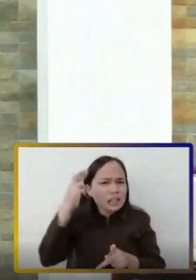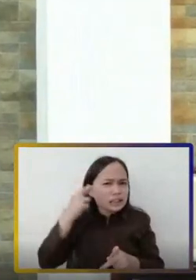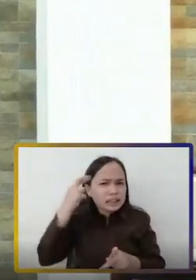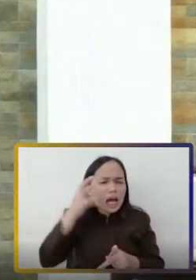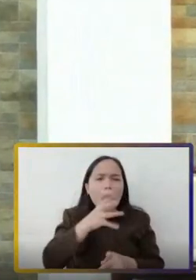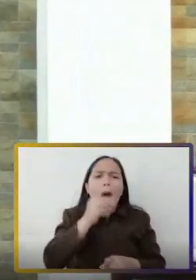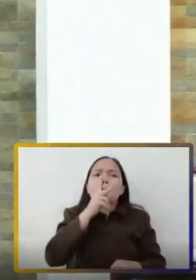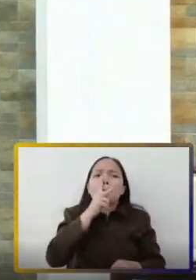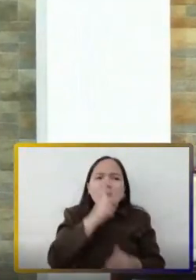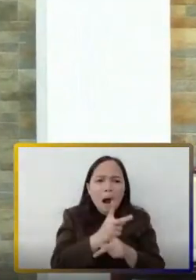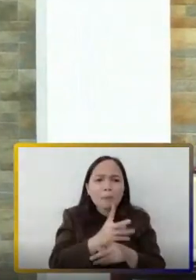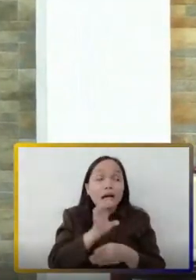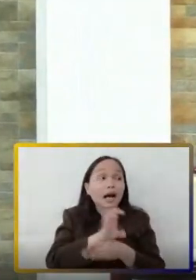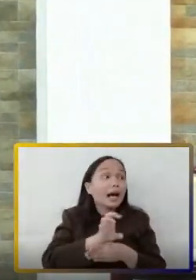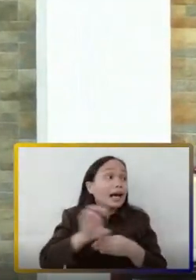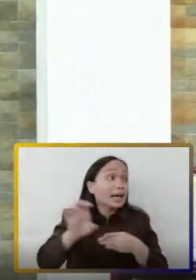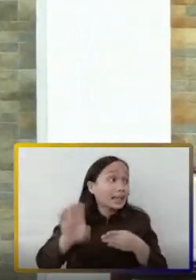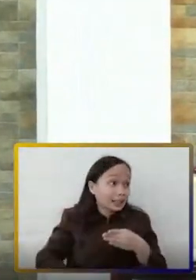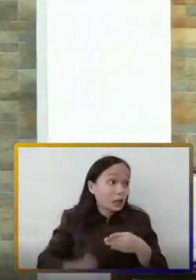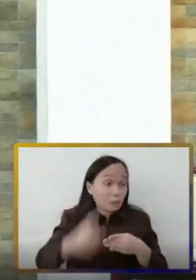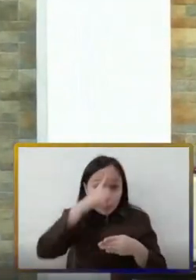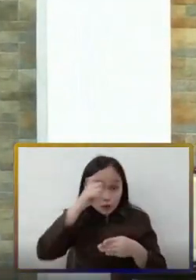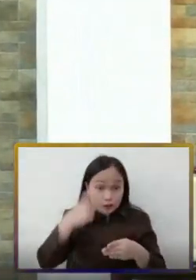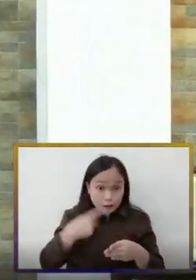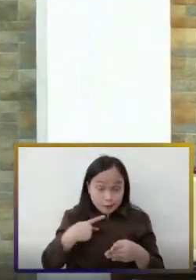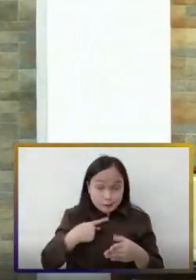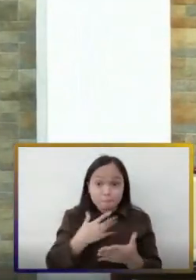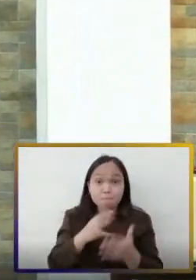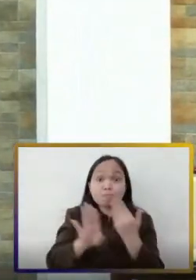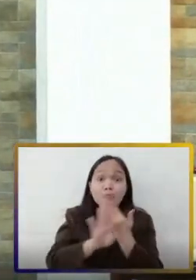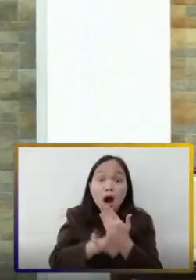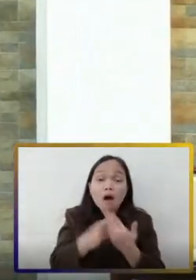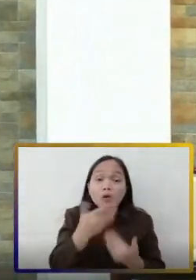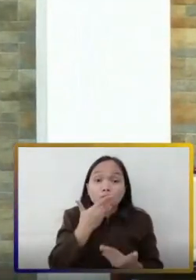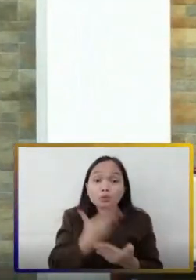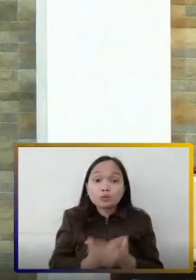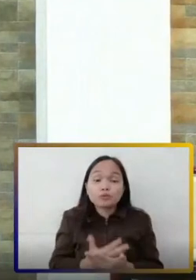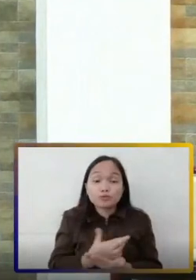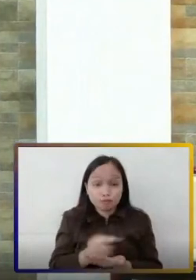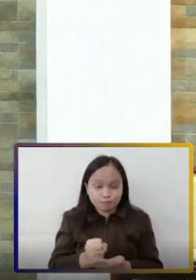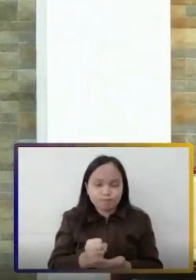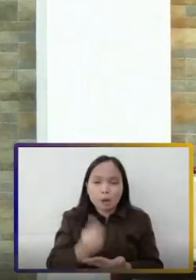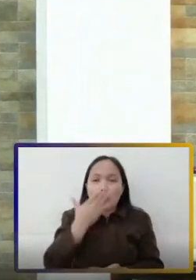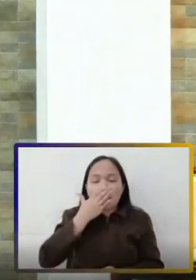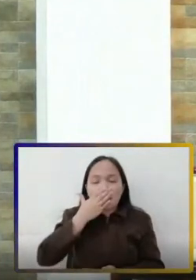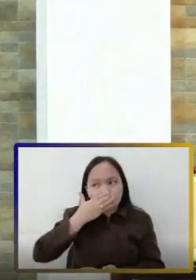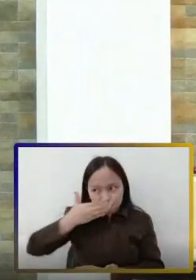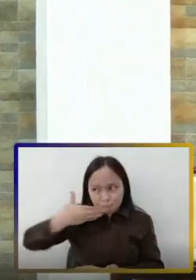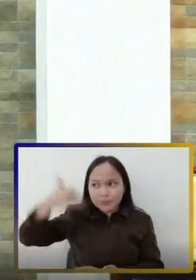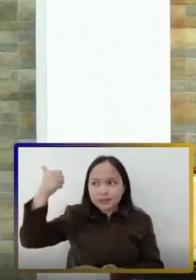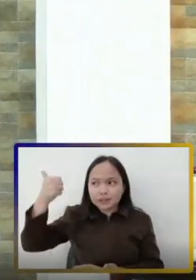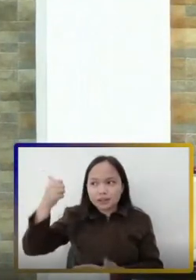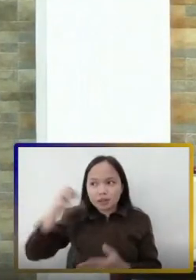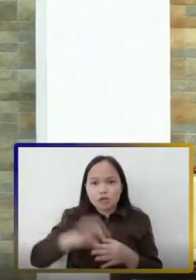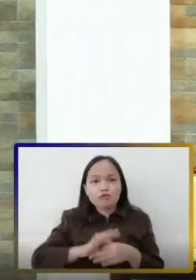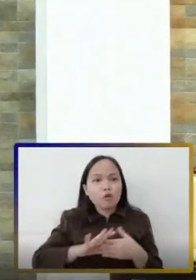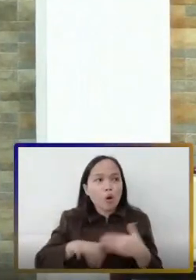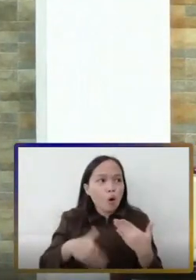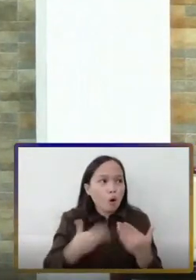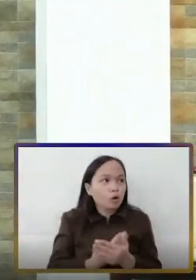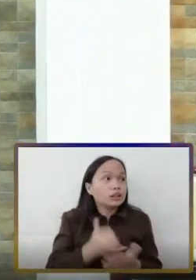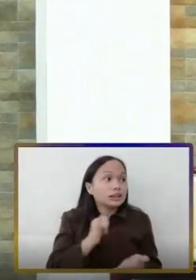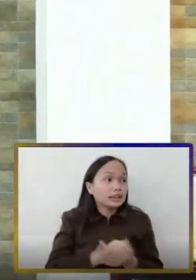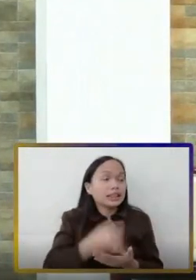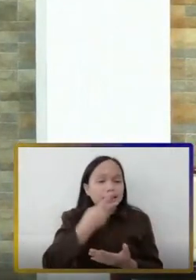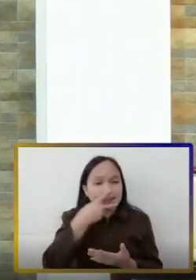ending because there is reconciliation is the best of all that your kids can